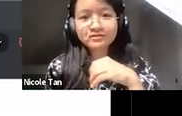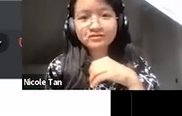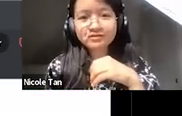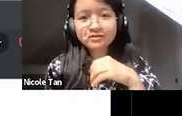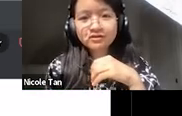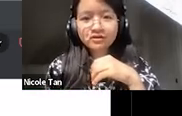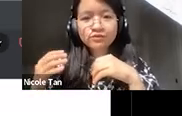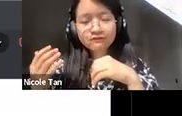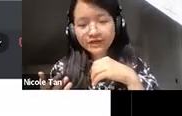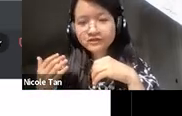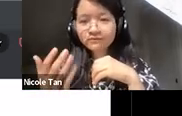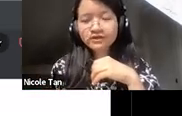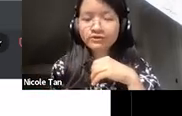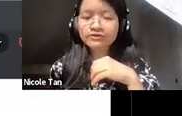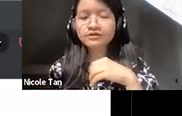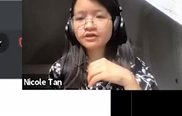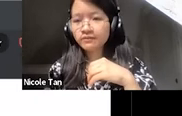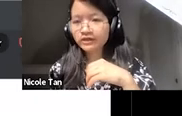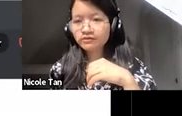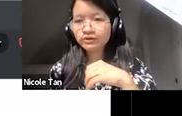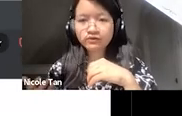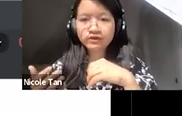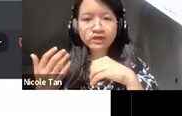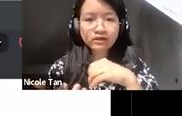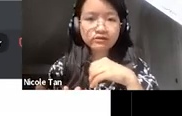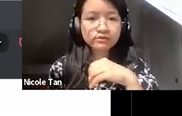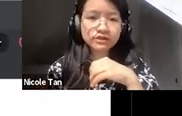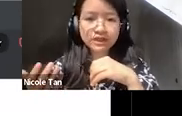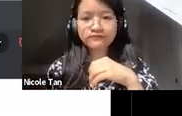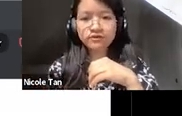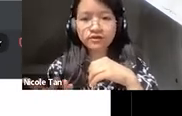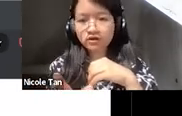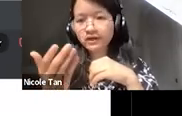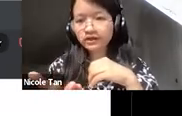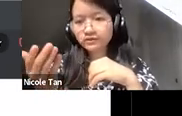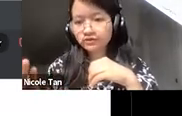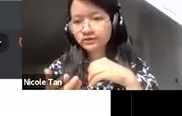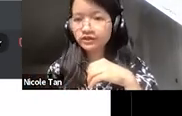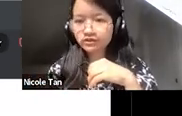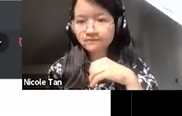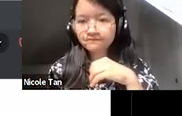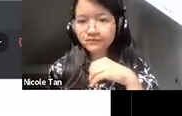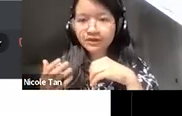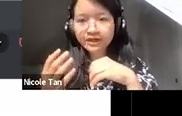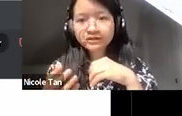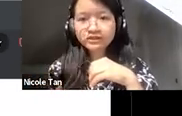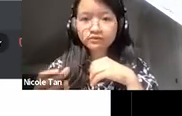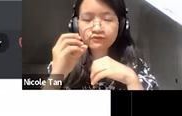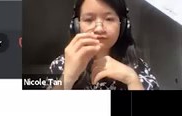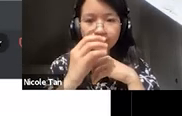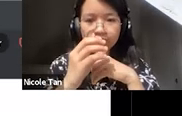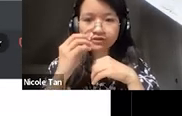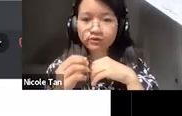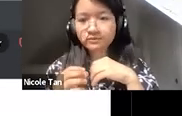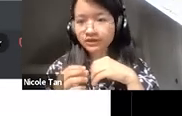findings. With the findings from the empirical study in mind, we created AID, which stands for an automatic image description engine. AID takes a